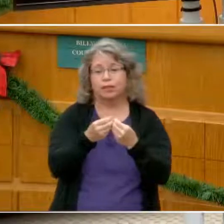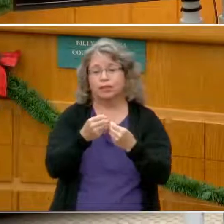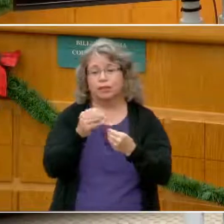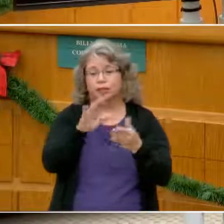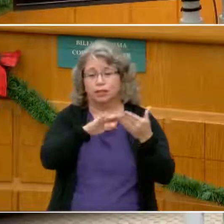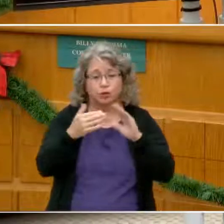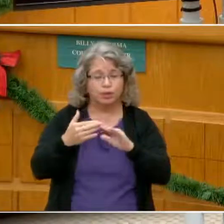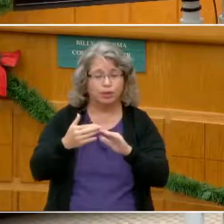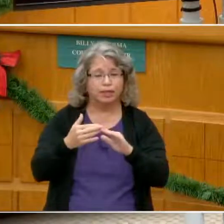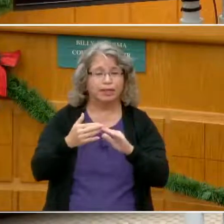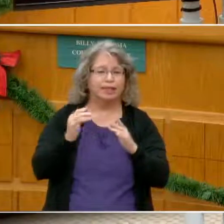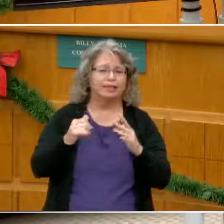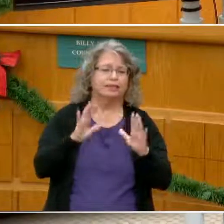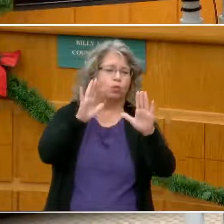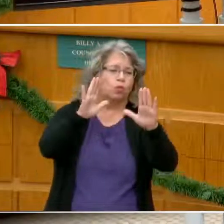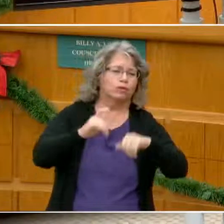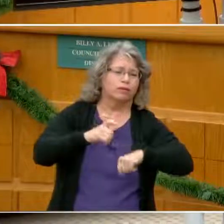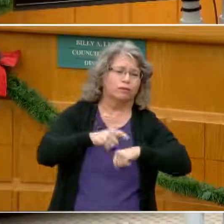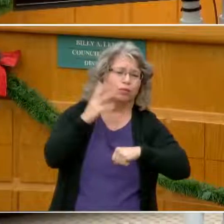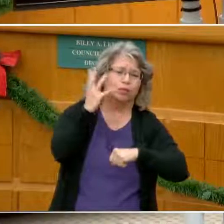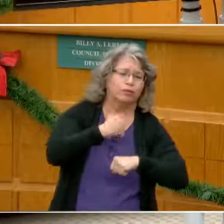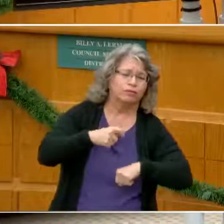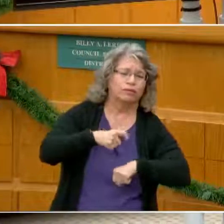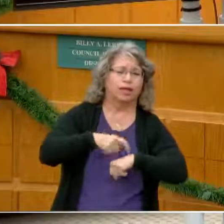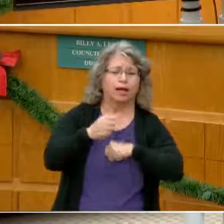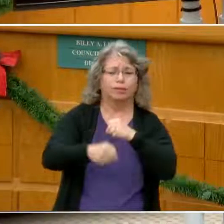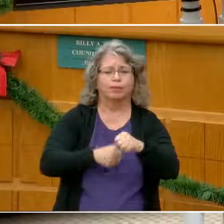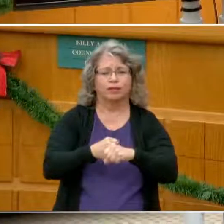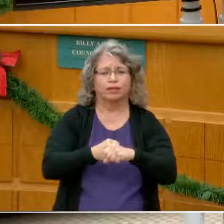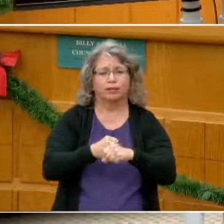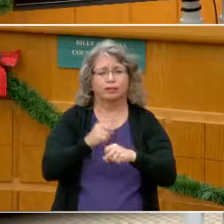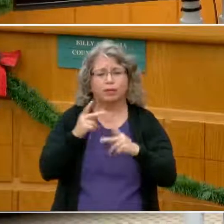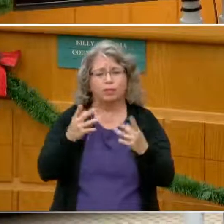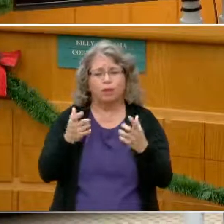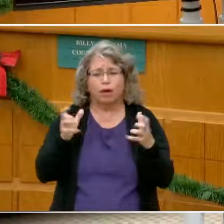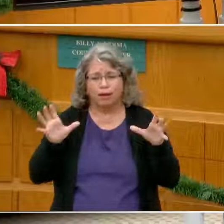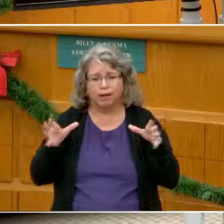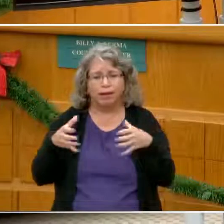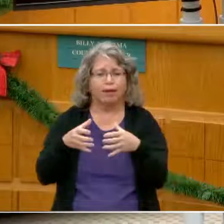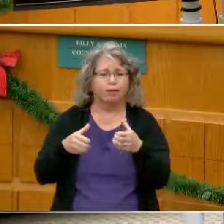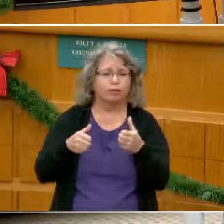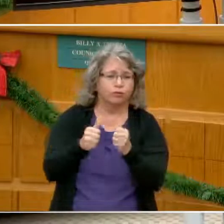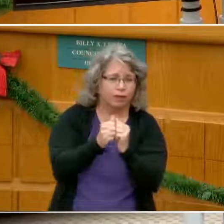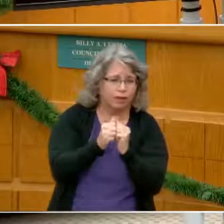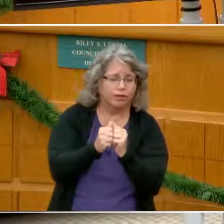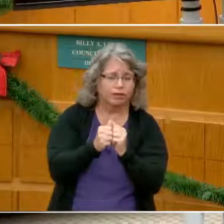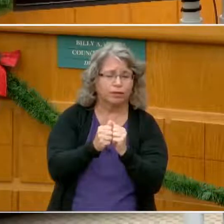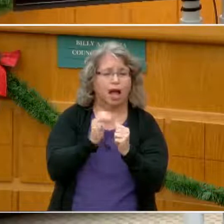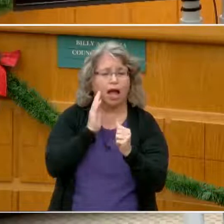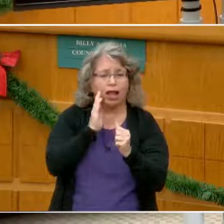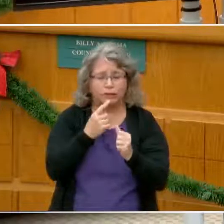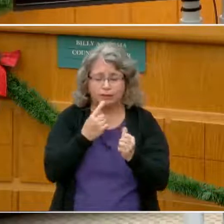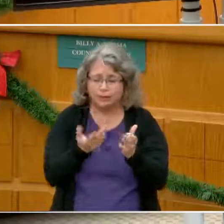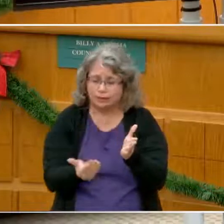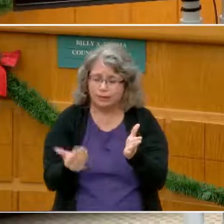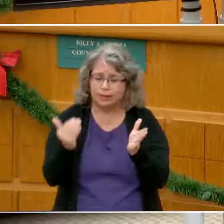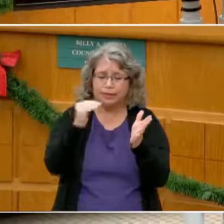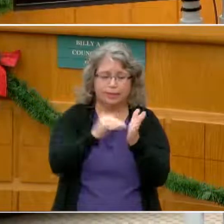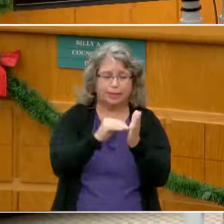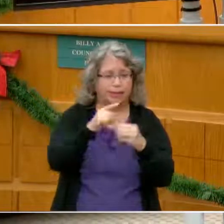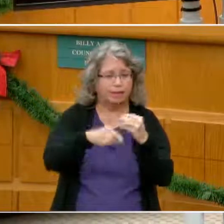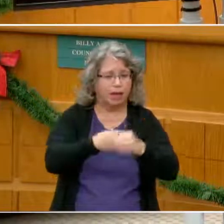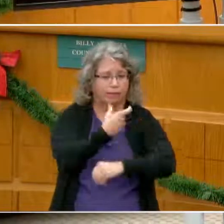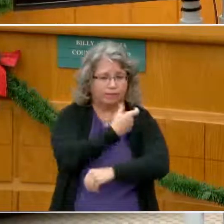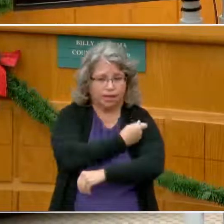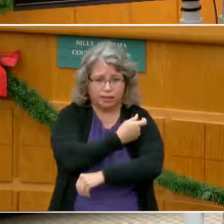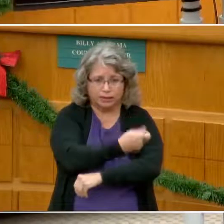we're all gathering together. And I'm going to echo again about the vaccinations. If you have friends coming